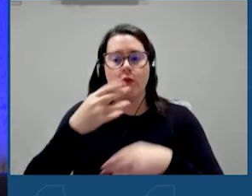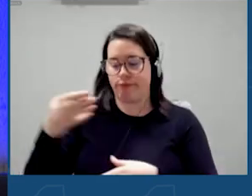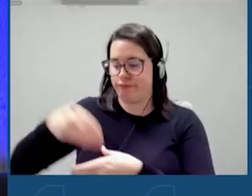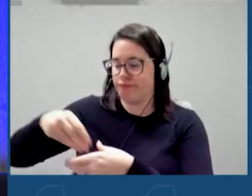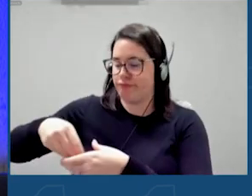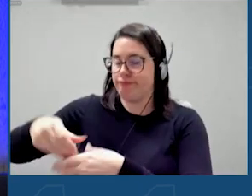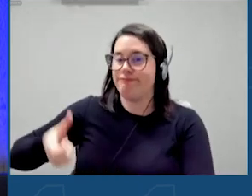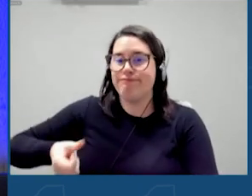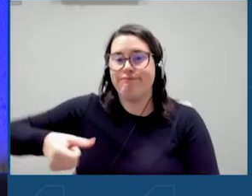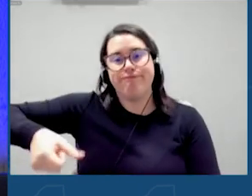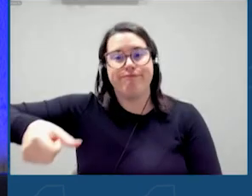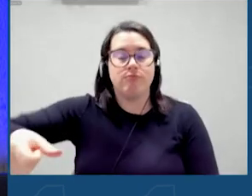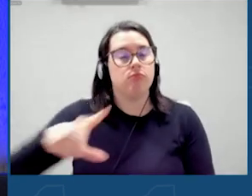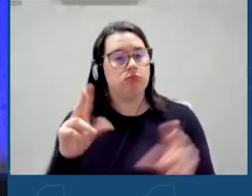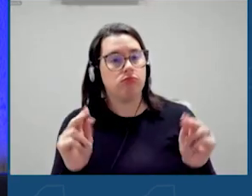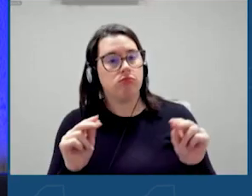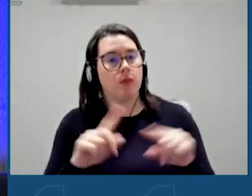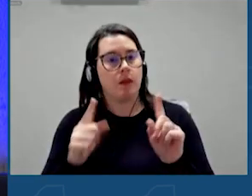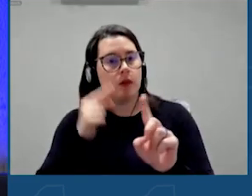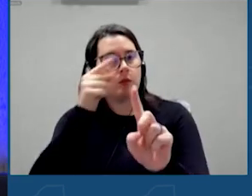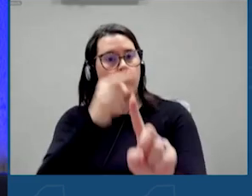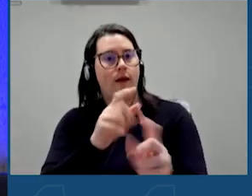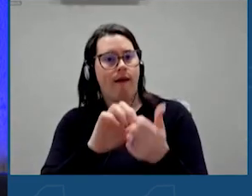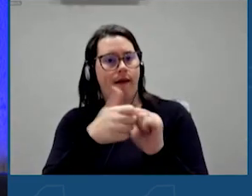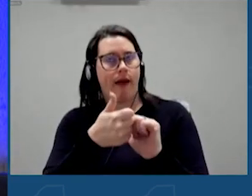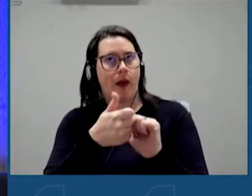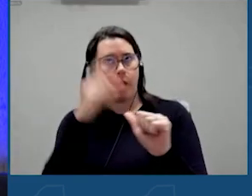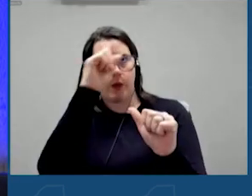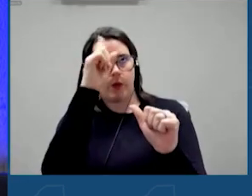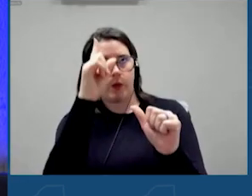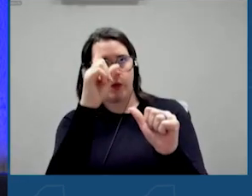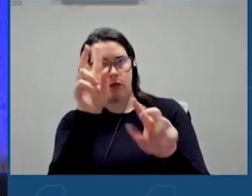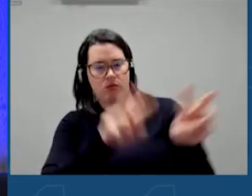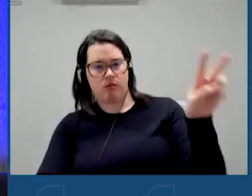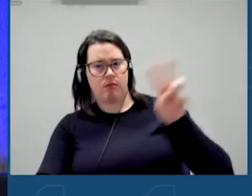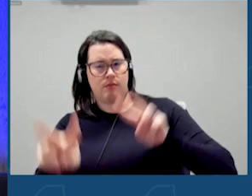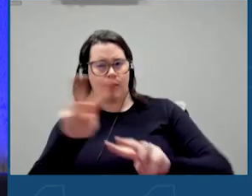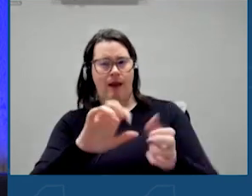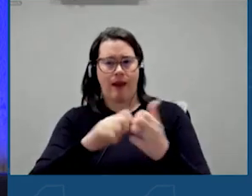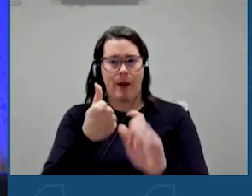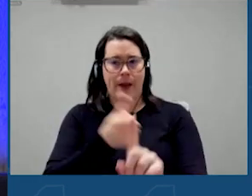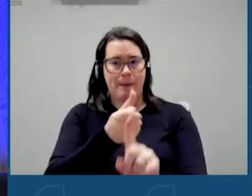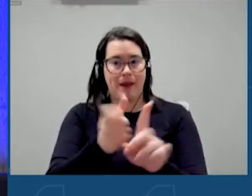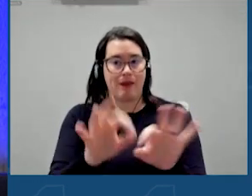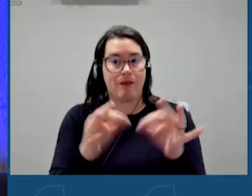shift. But it's also how you see what it does to a family, those jobs.